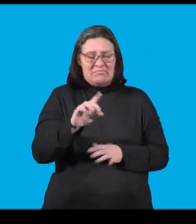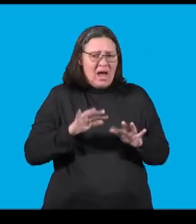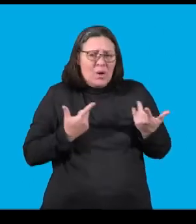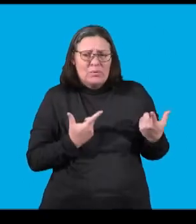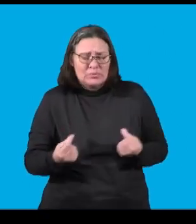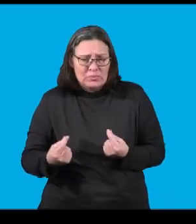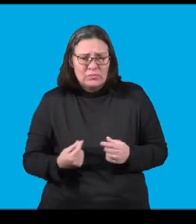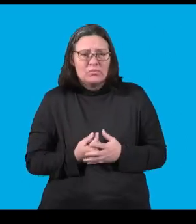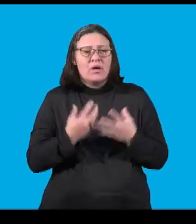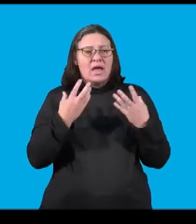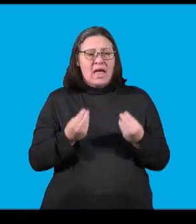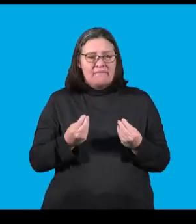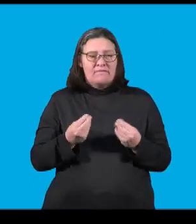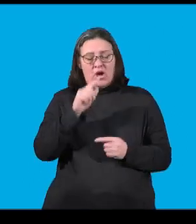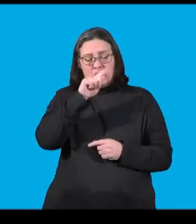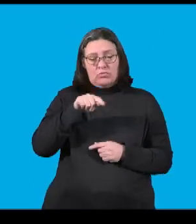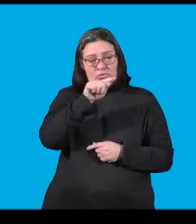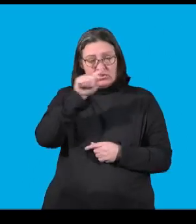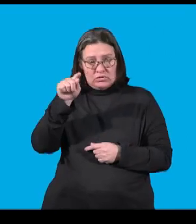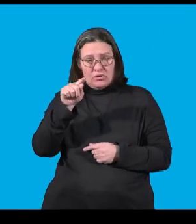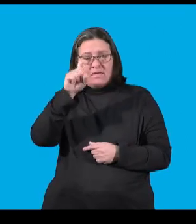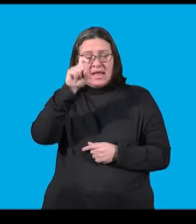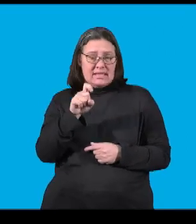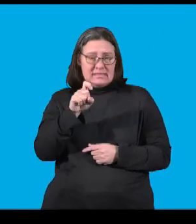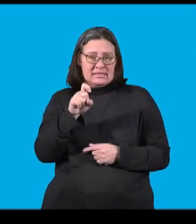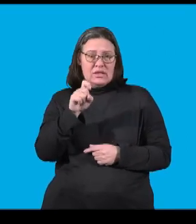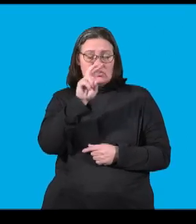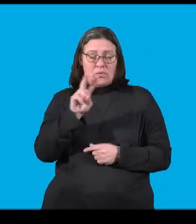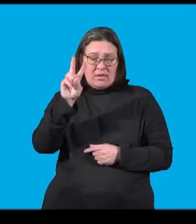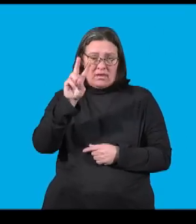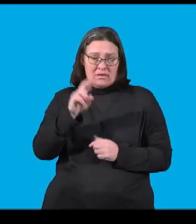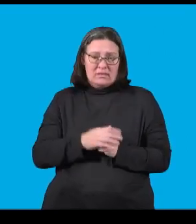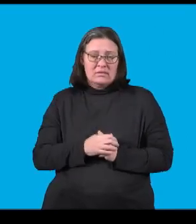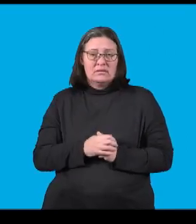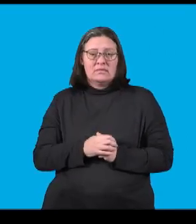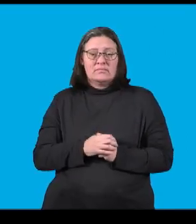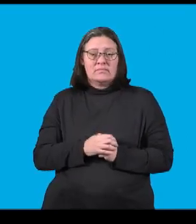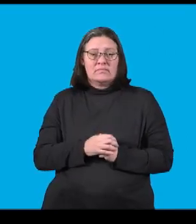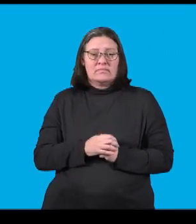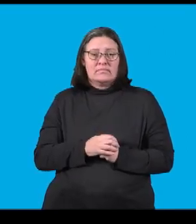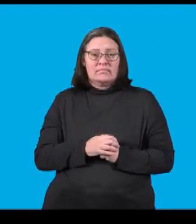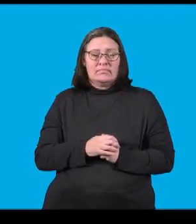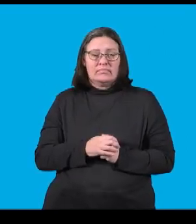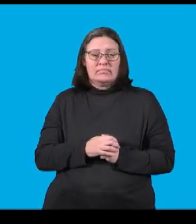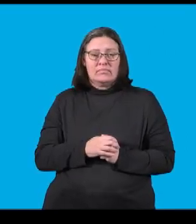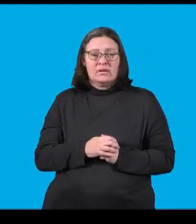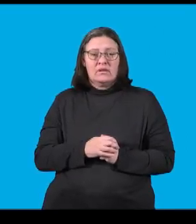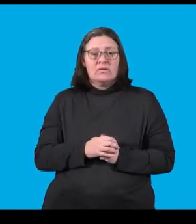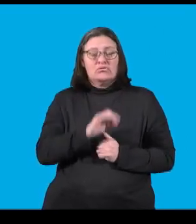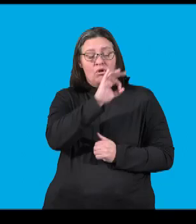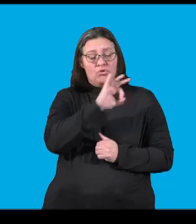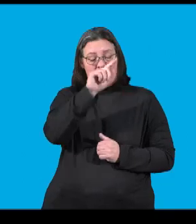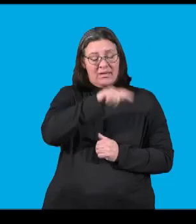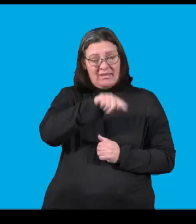surd. How do we do that? We've got the cube root of x squared. So